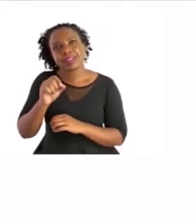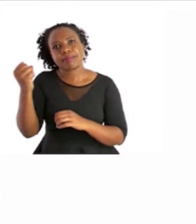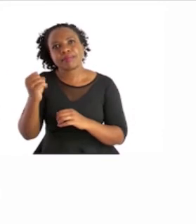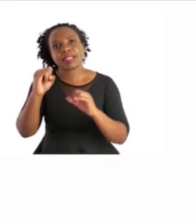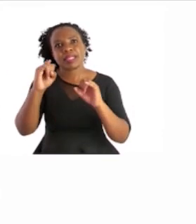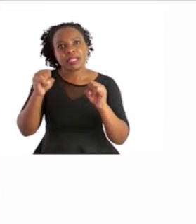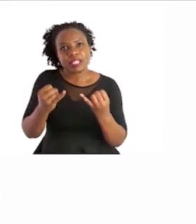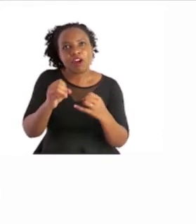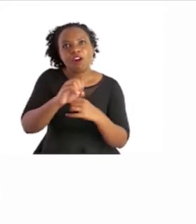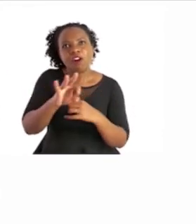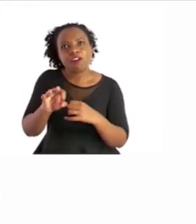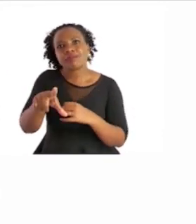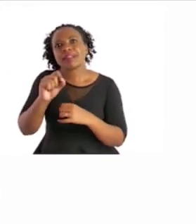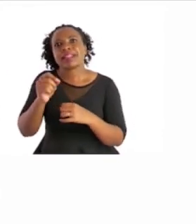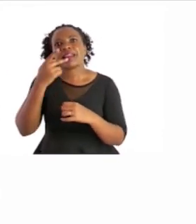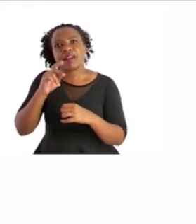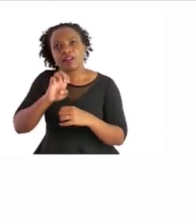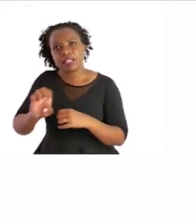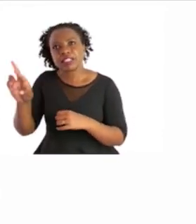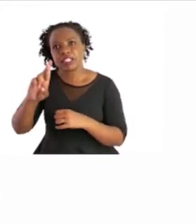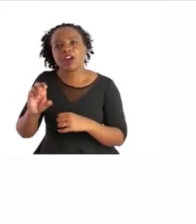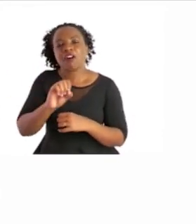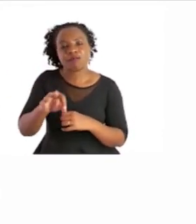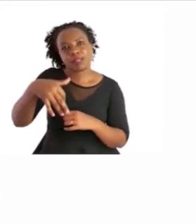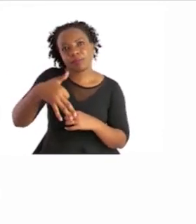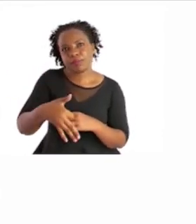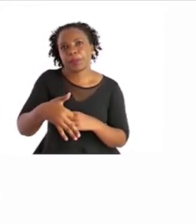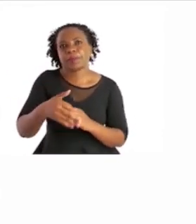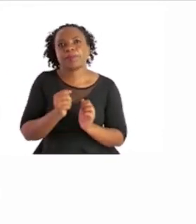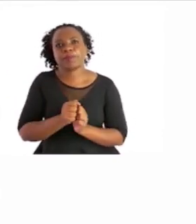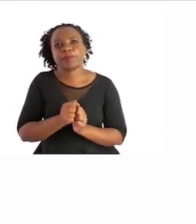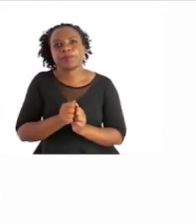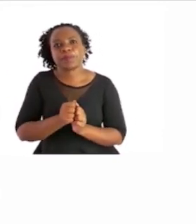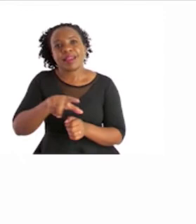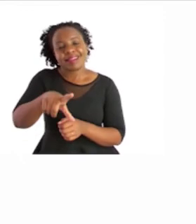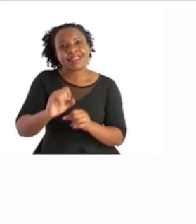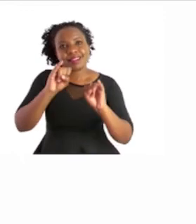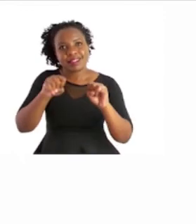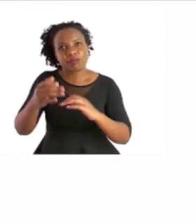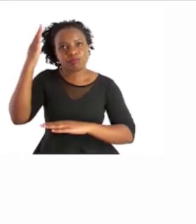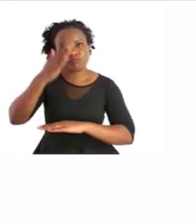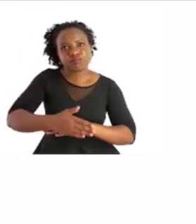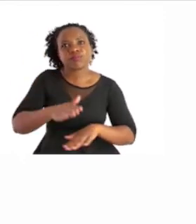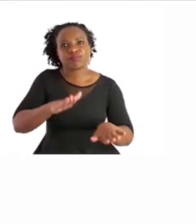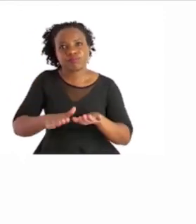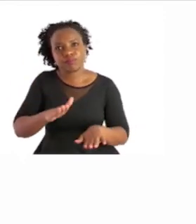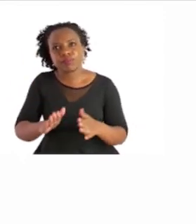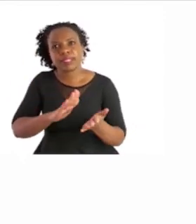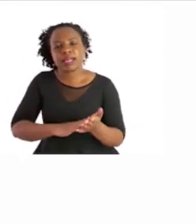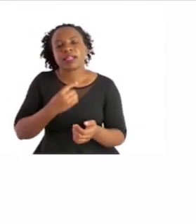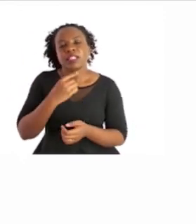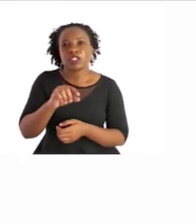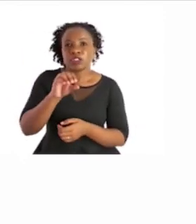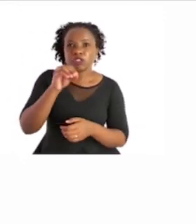the Kavango East region of Namibia. The town borders Angola and